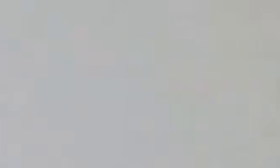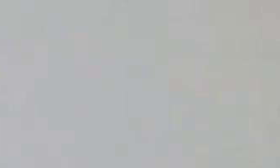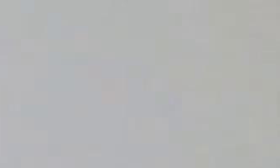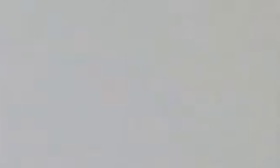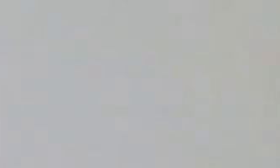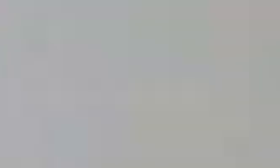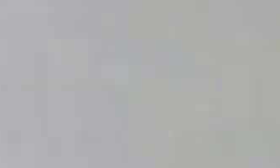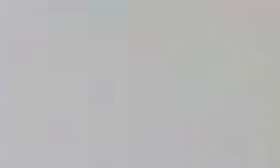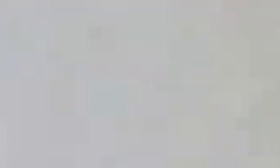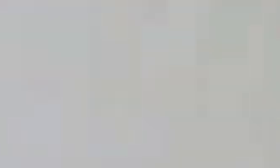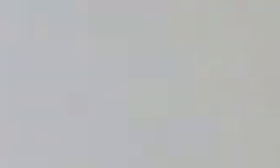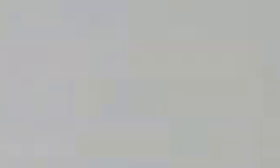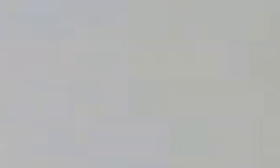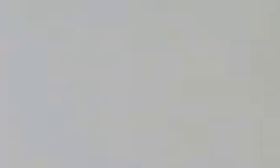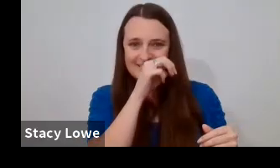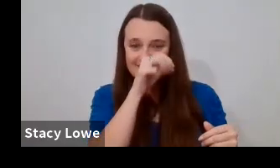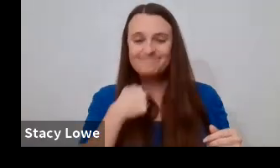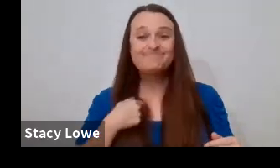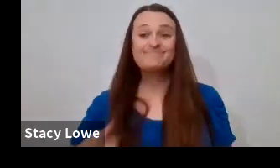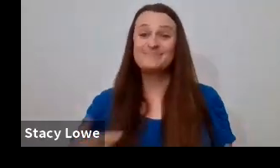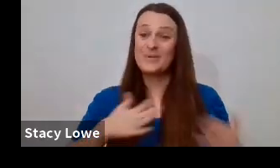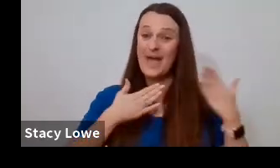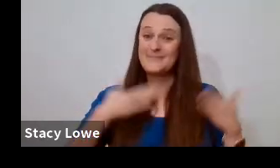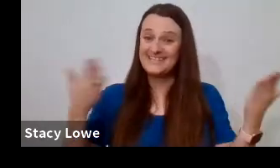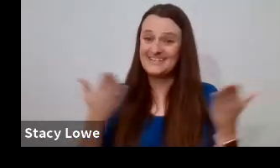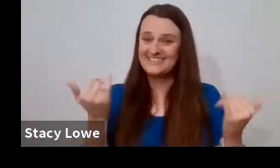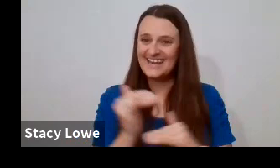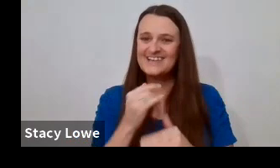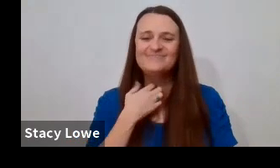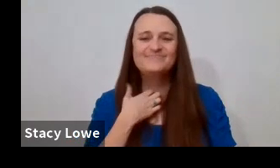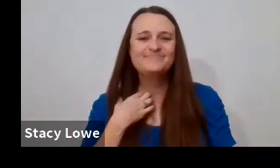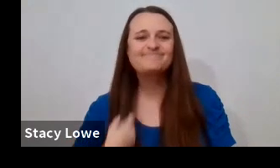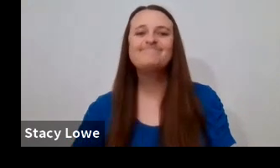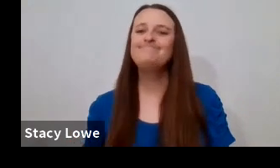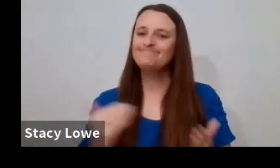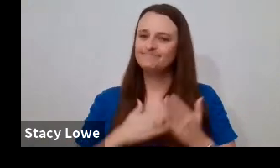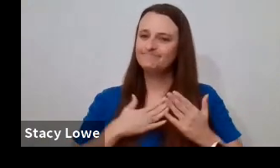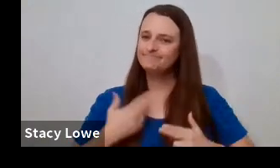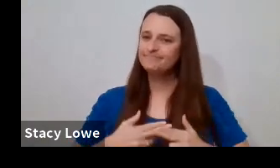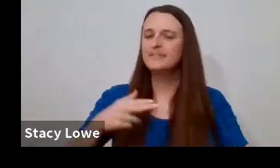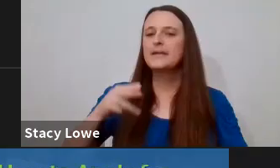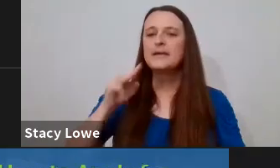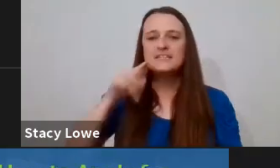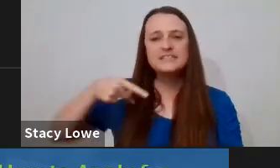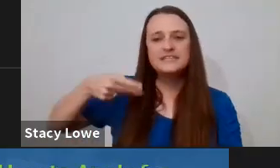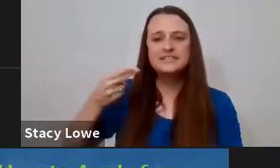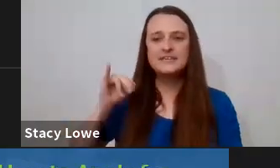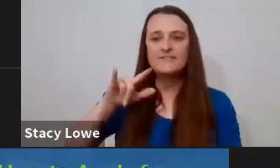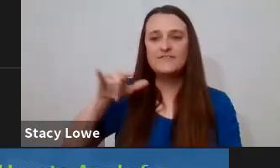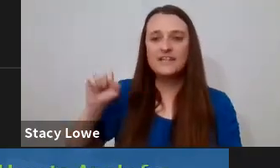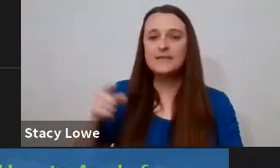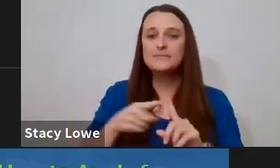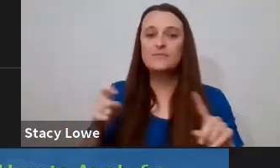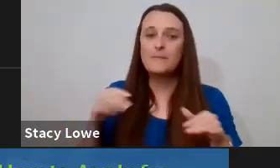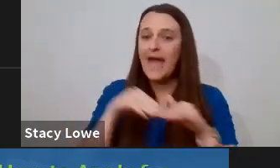Thank you. Thank you so much. I'm so happy to be here tonight. Again, I am Mrs. Phillips. I'm with Access College Foundation.